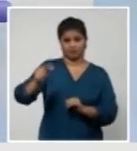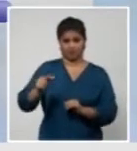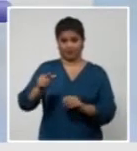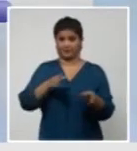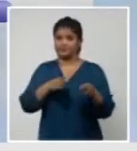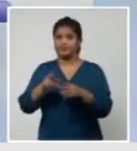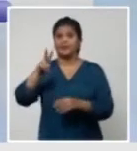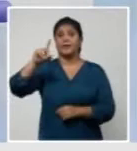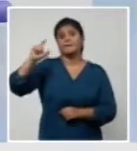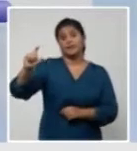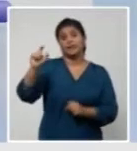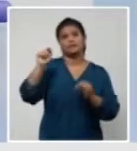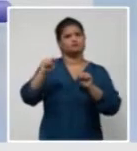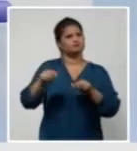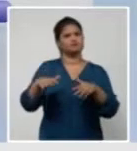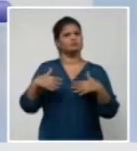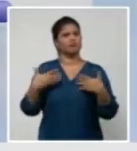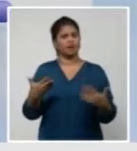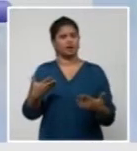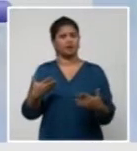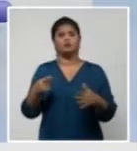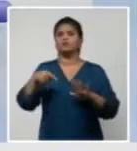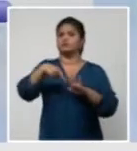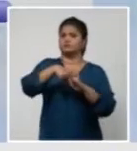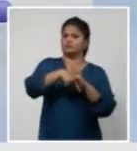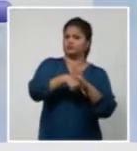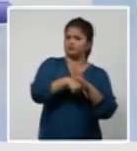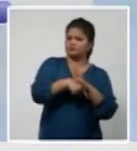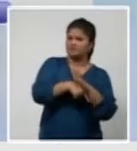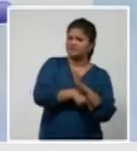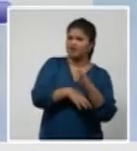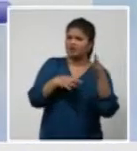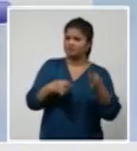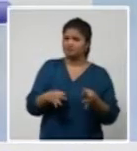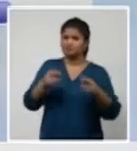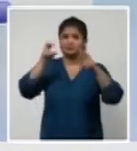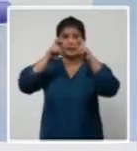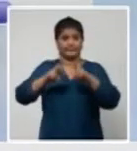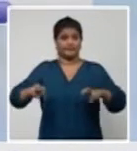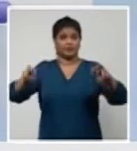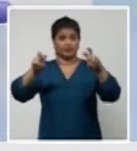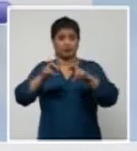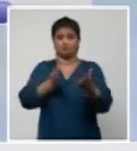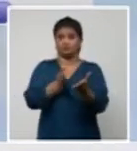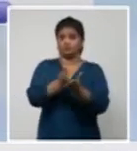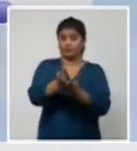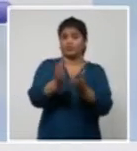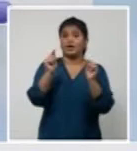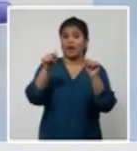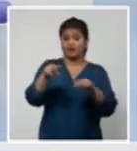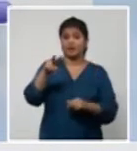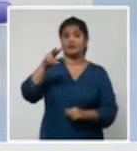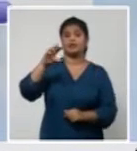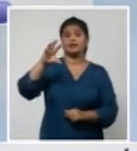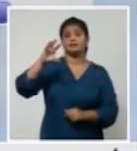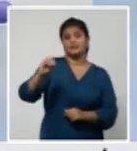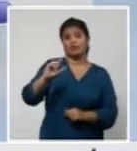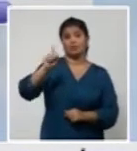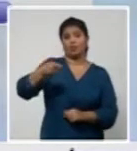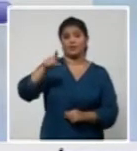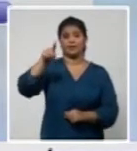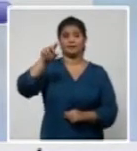today. Havana's rate continues to fall, standing at 2.15 per 100,000